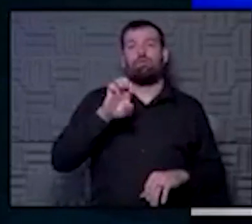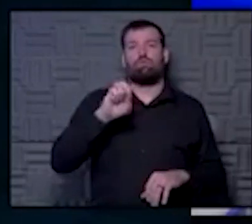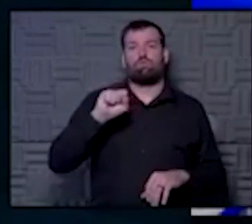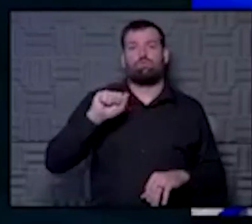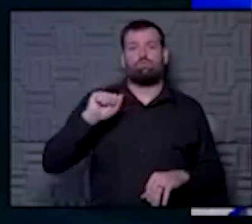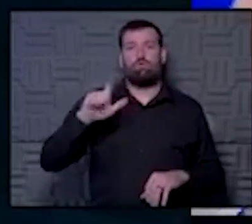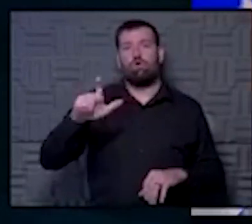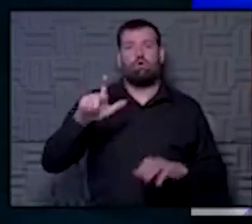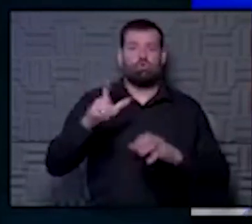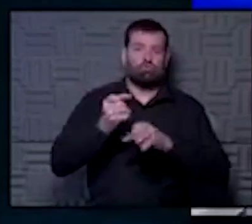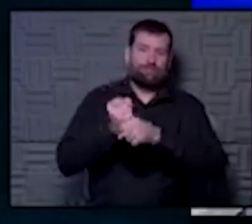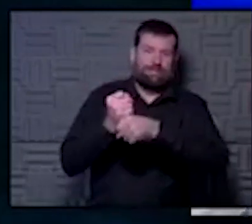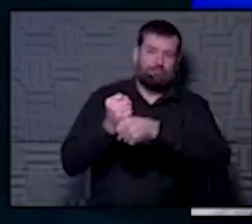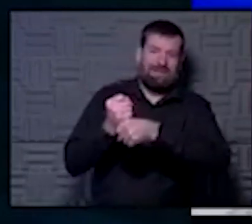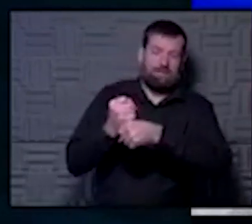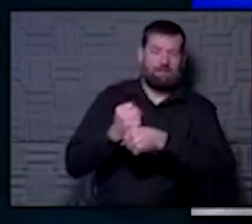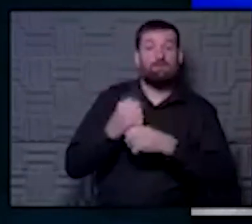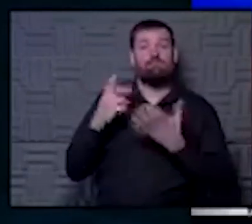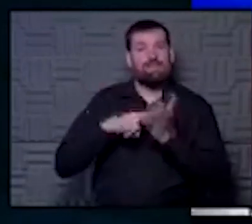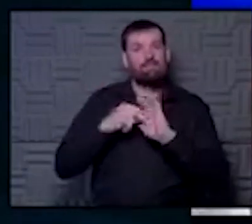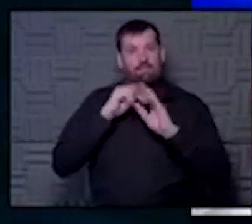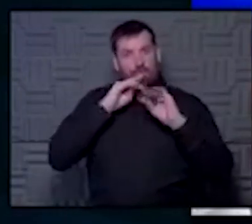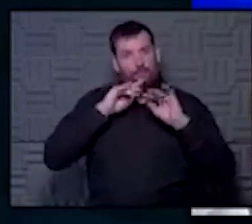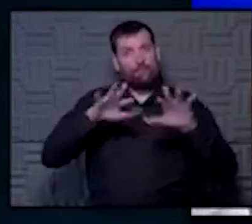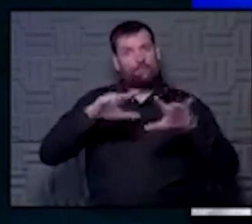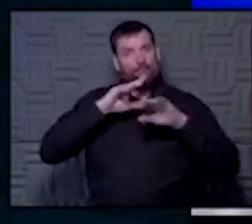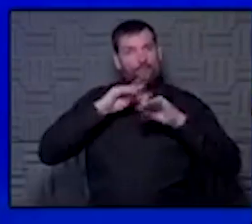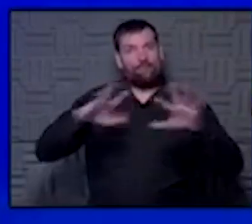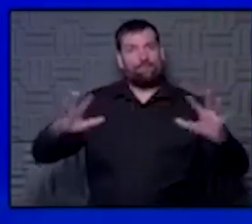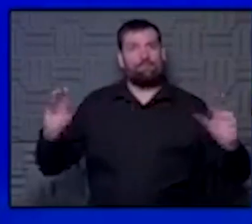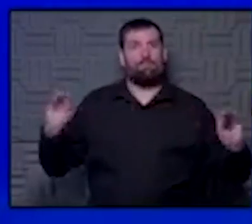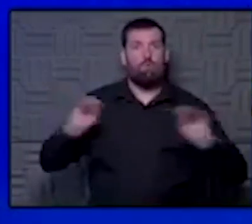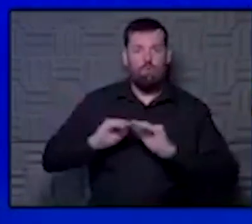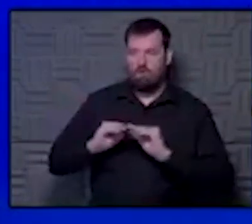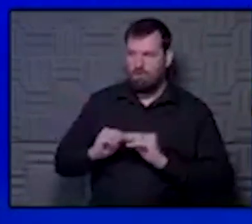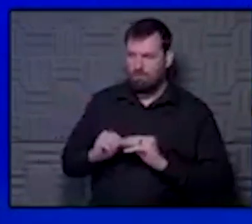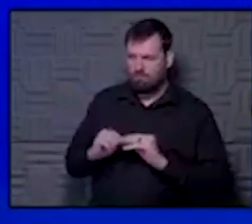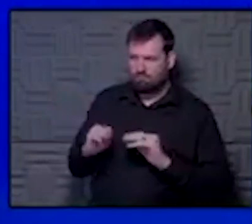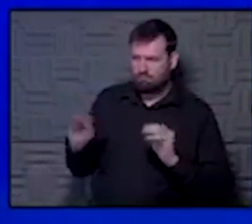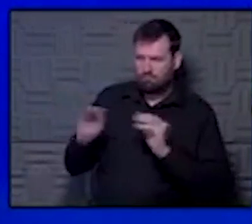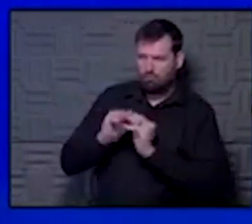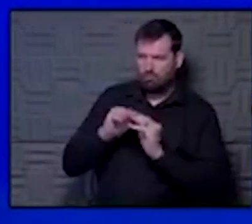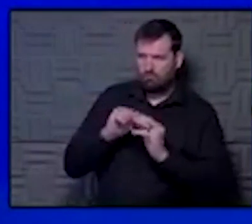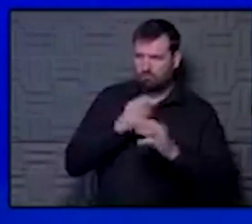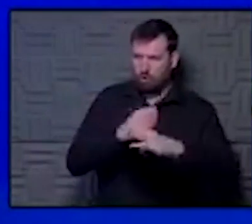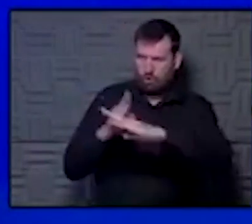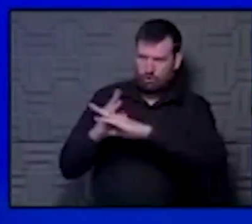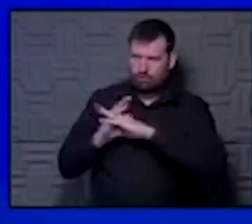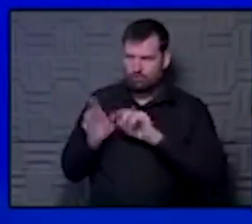tend to get finer particles breathing in the air. So you have to take special precautions. Yet, as I understand